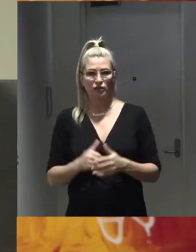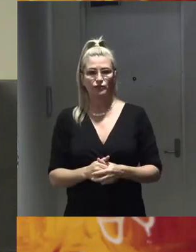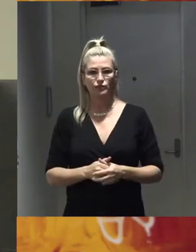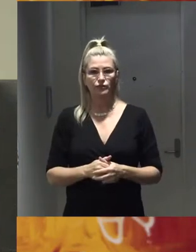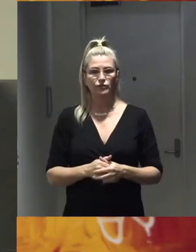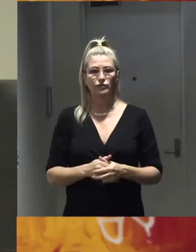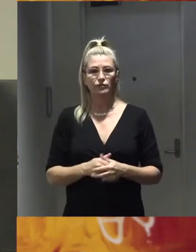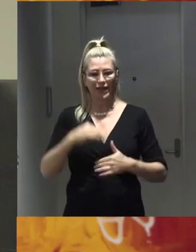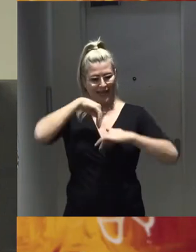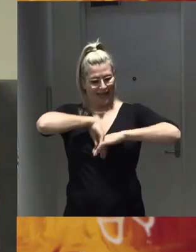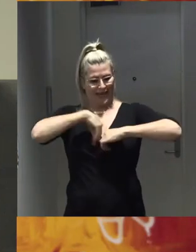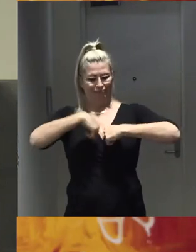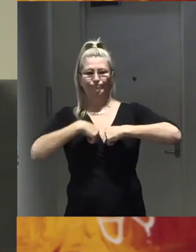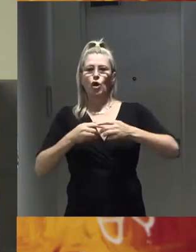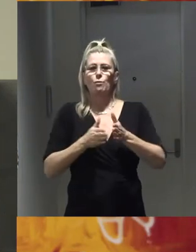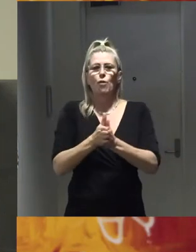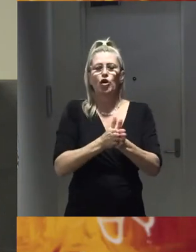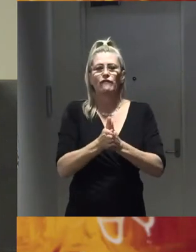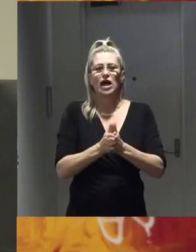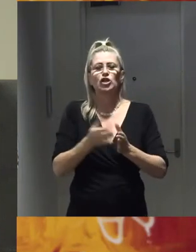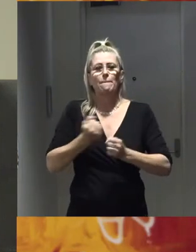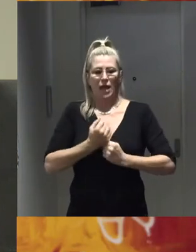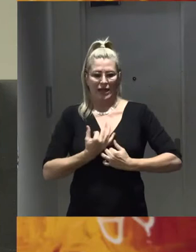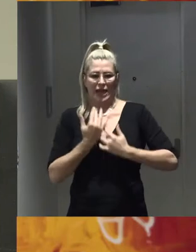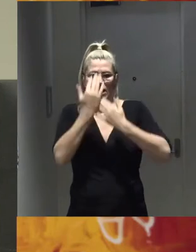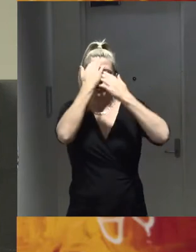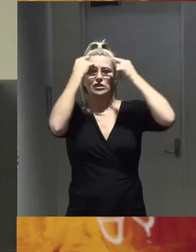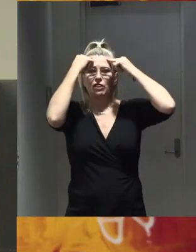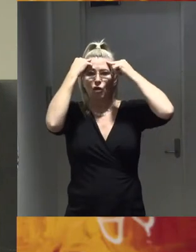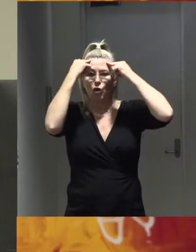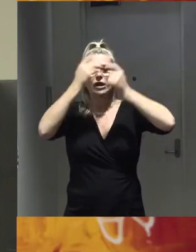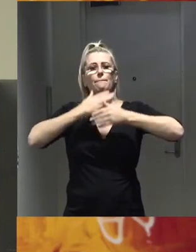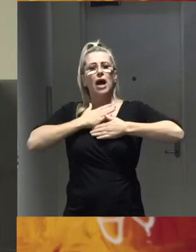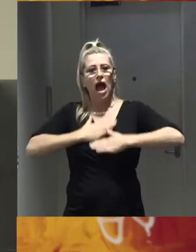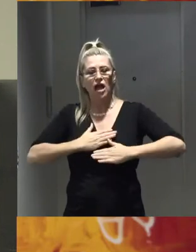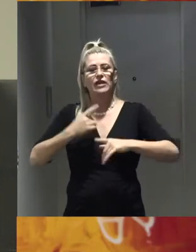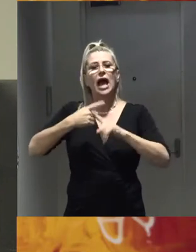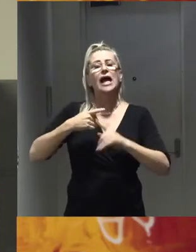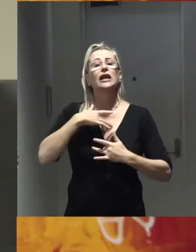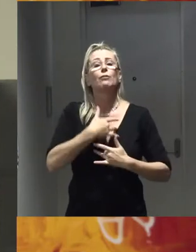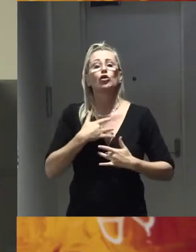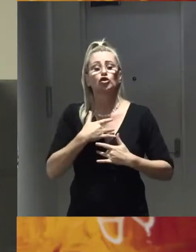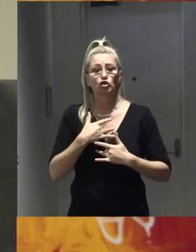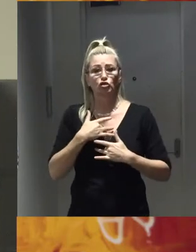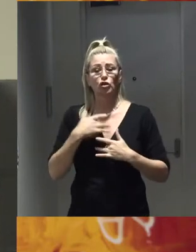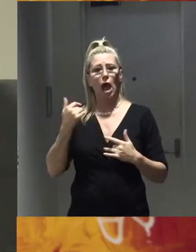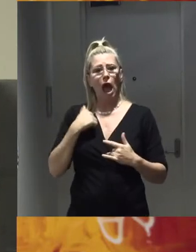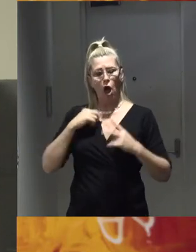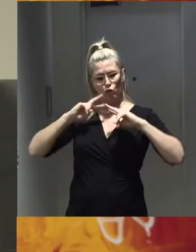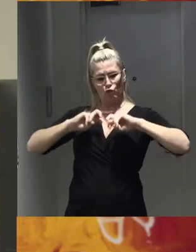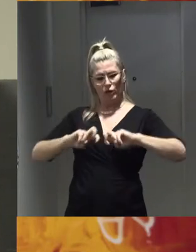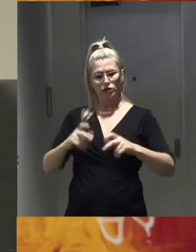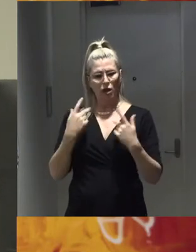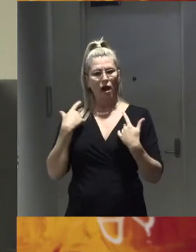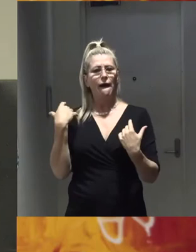Inner motives typically drive our thoughts, behaviours, and emotions. And our research has shown that